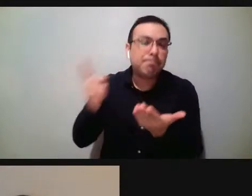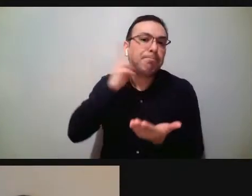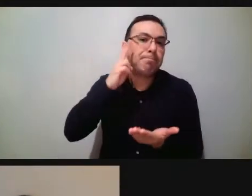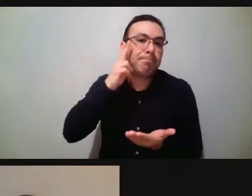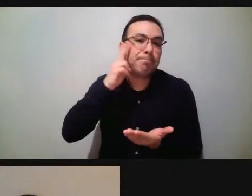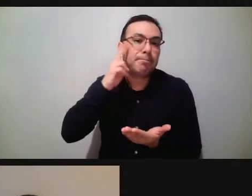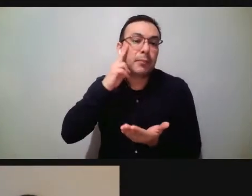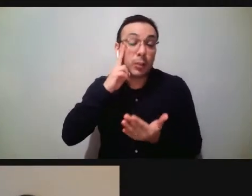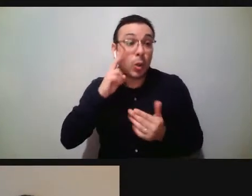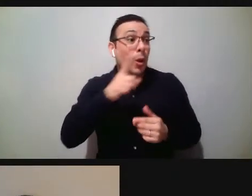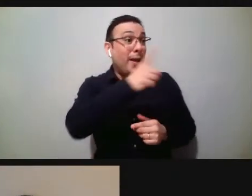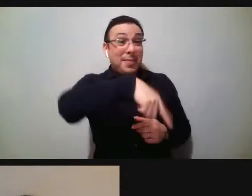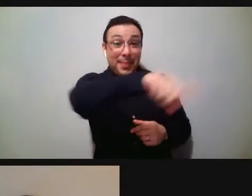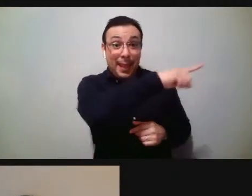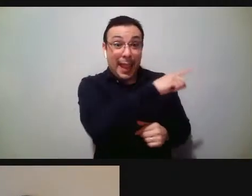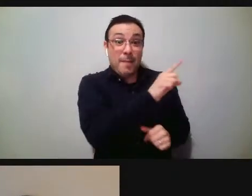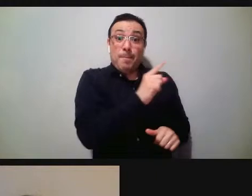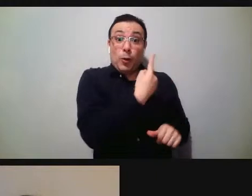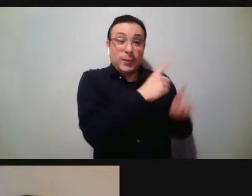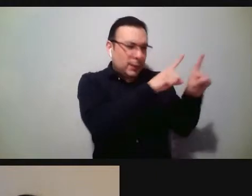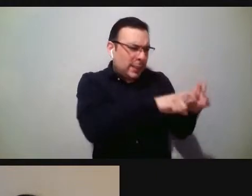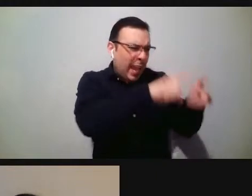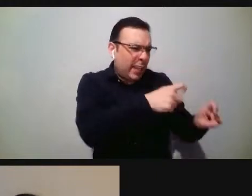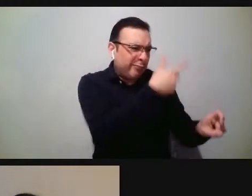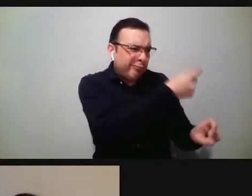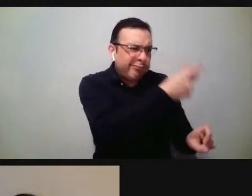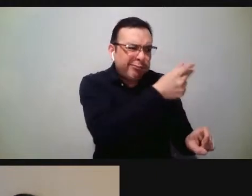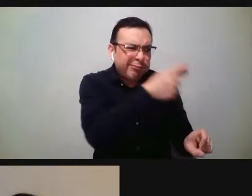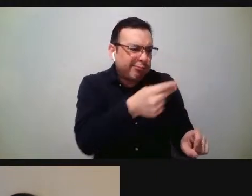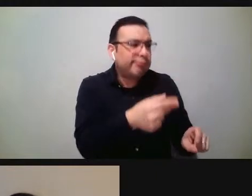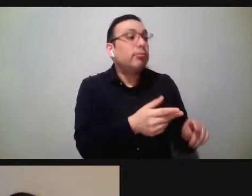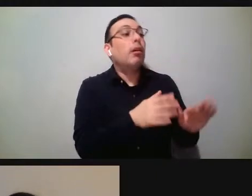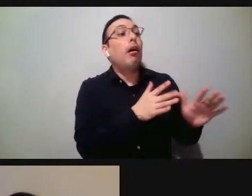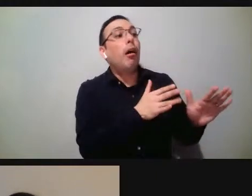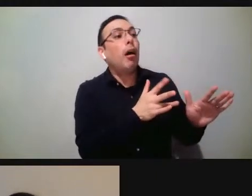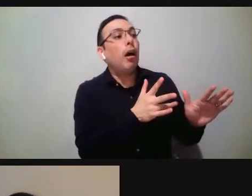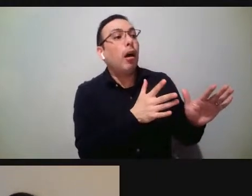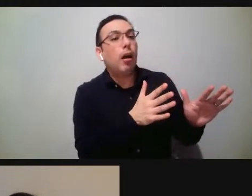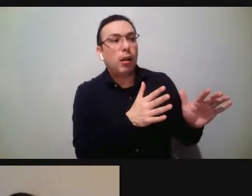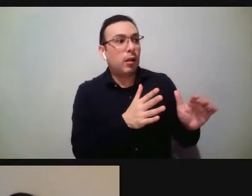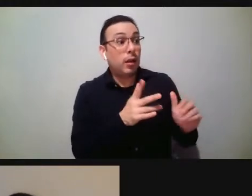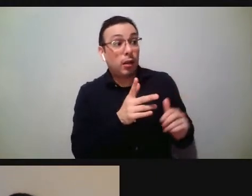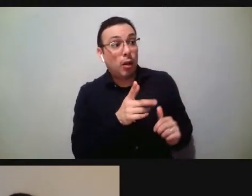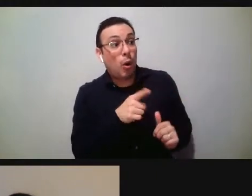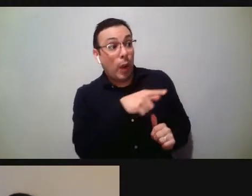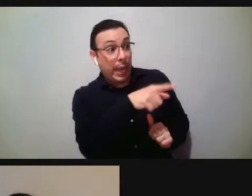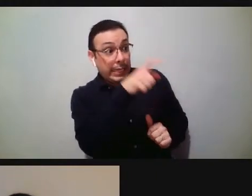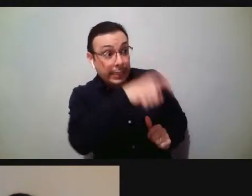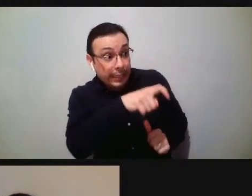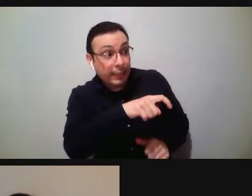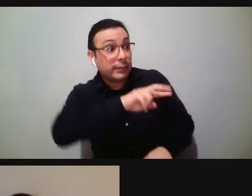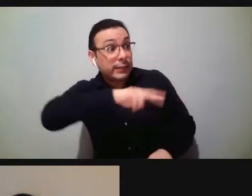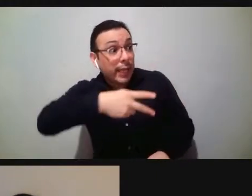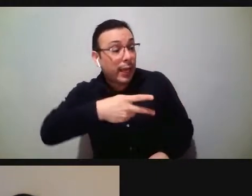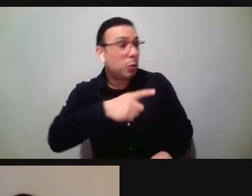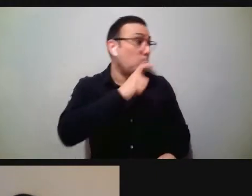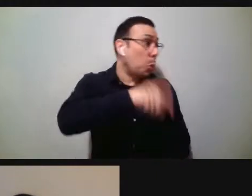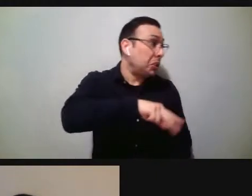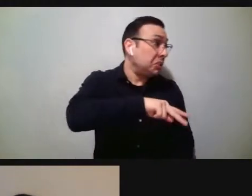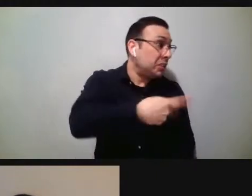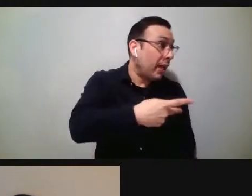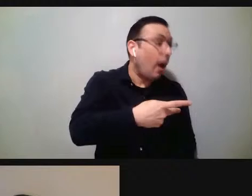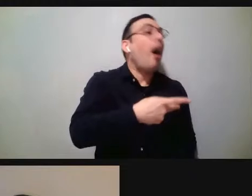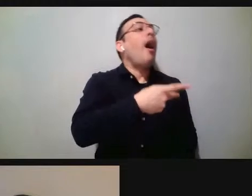the initial studies and see how they perform, which will help guide what the rest of us will need to do in terms of getting booster shots in the